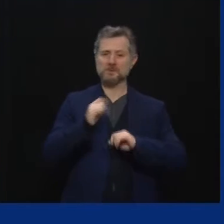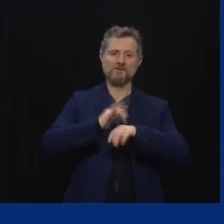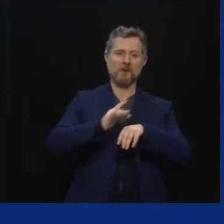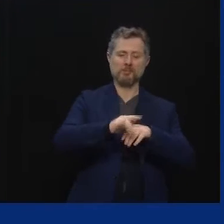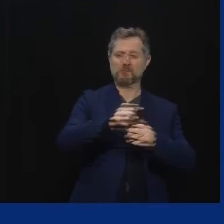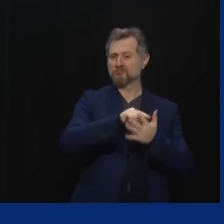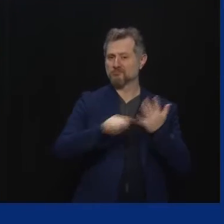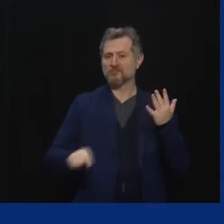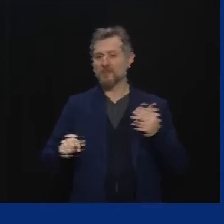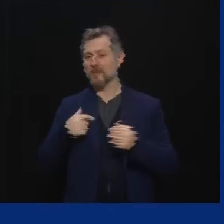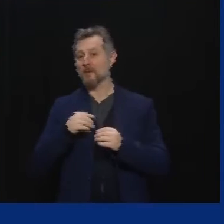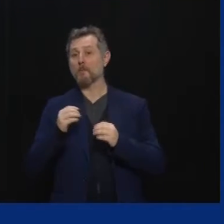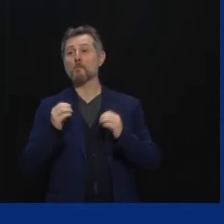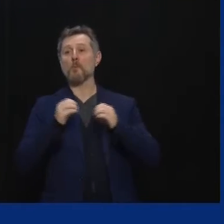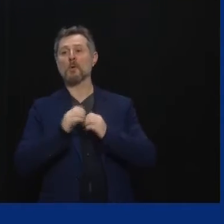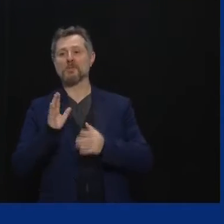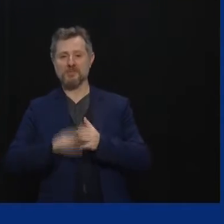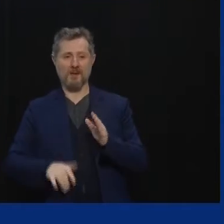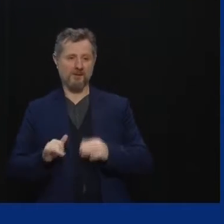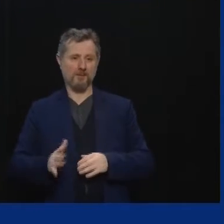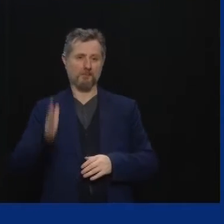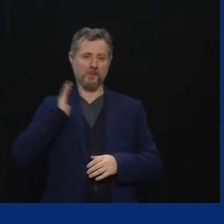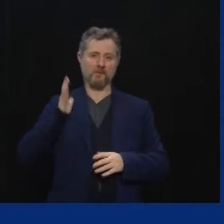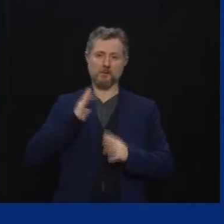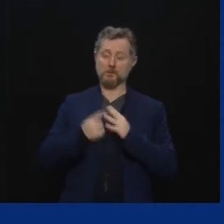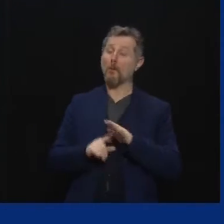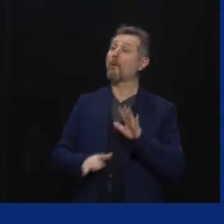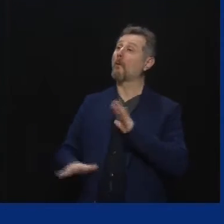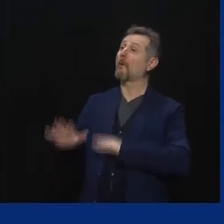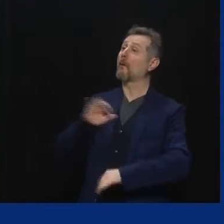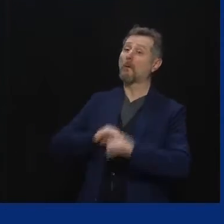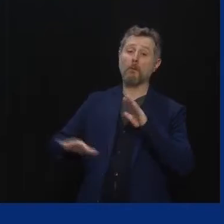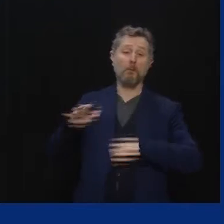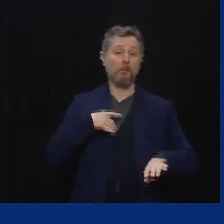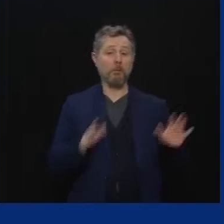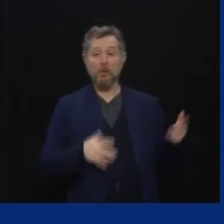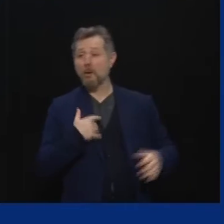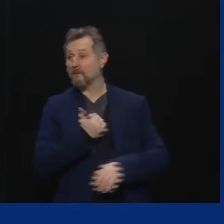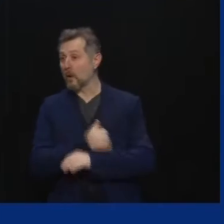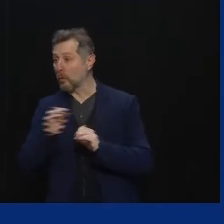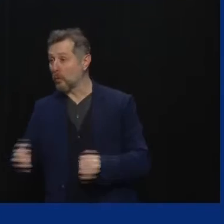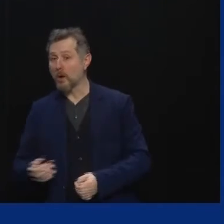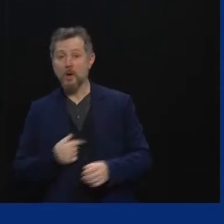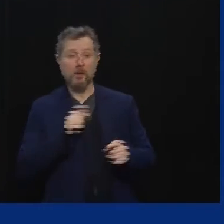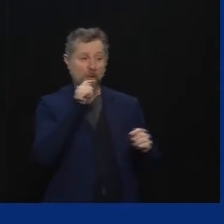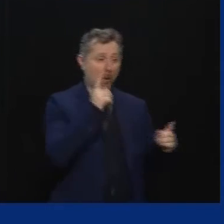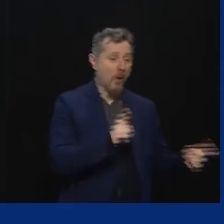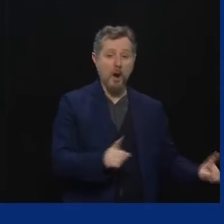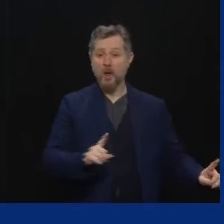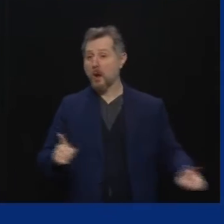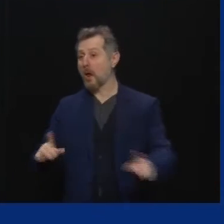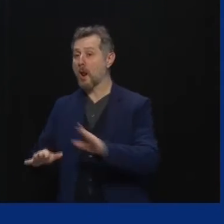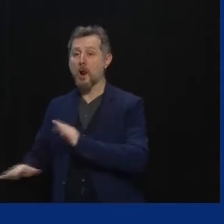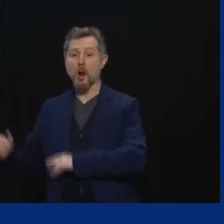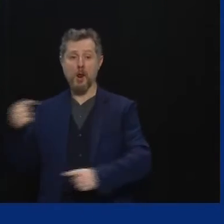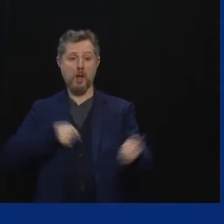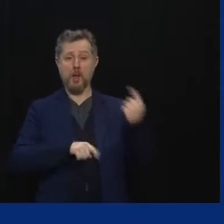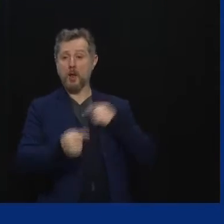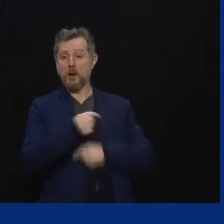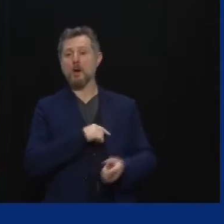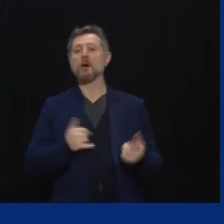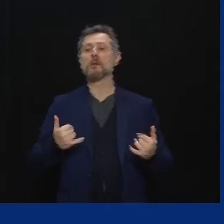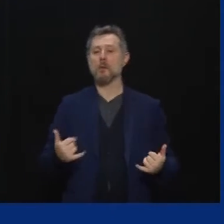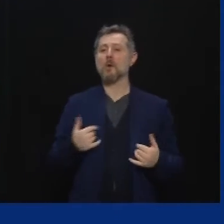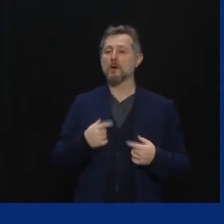this mad scramble to be able to get the vaccine and get testing kits and everything else. And so I just continue to reassure New